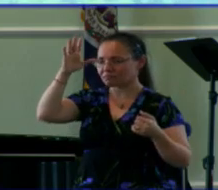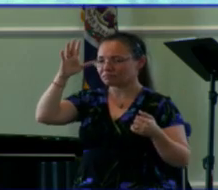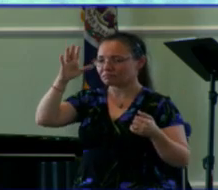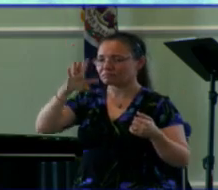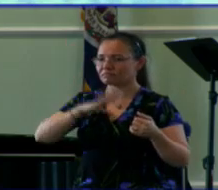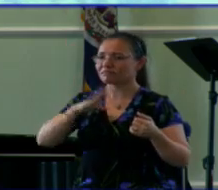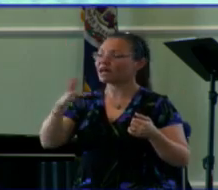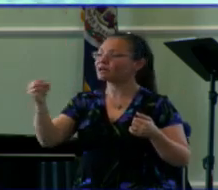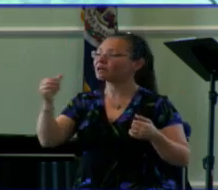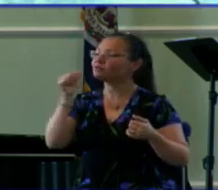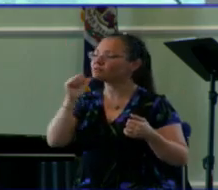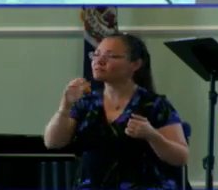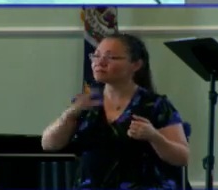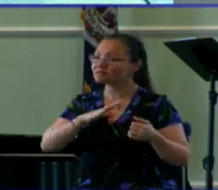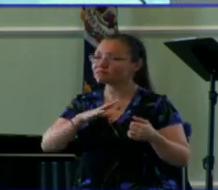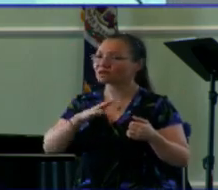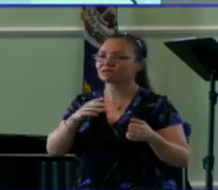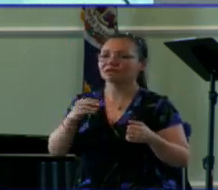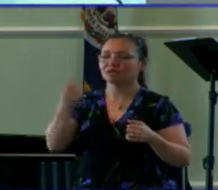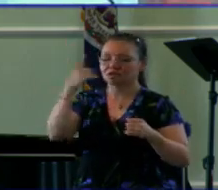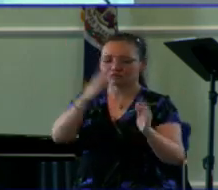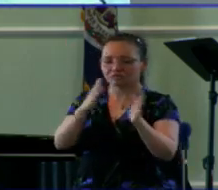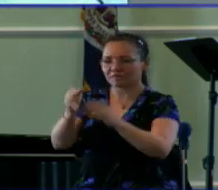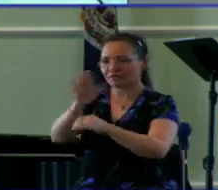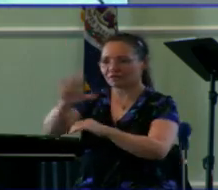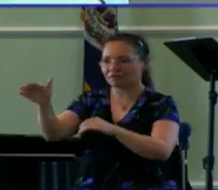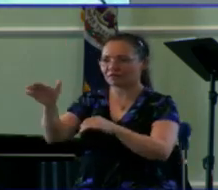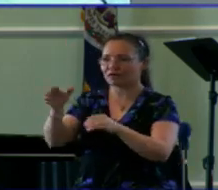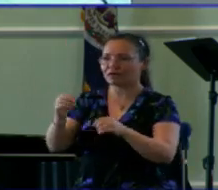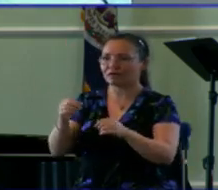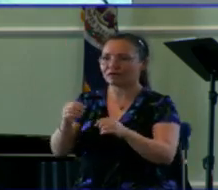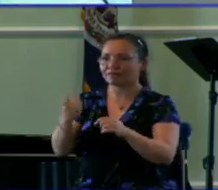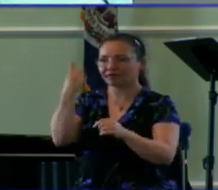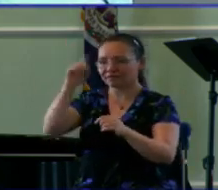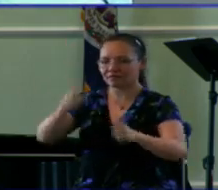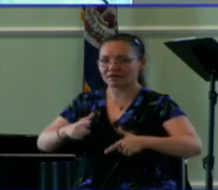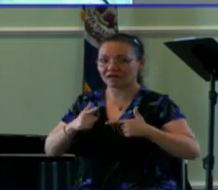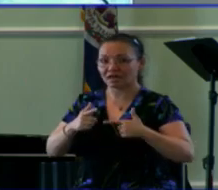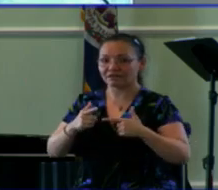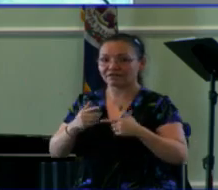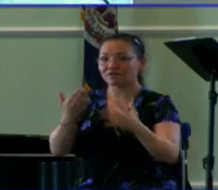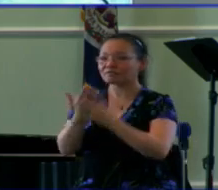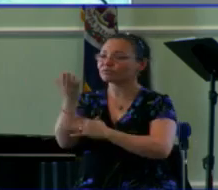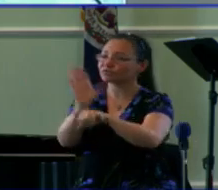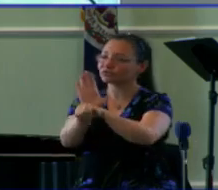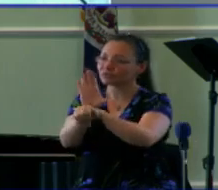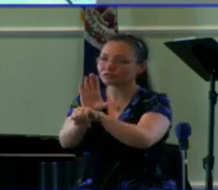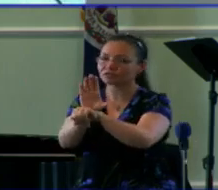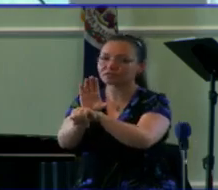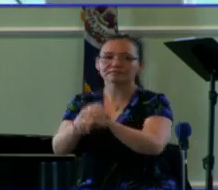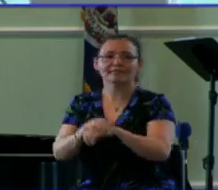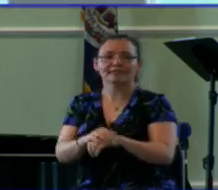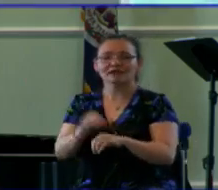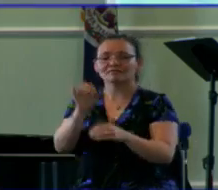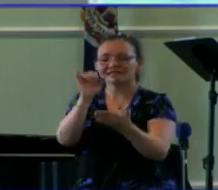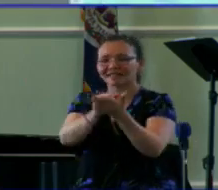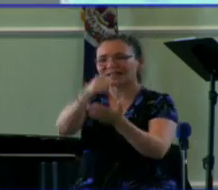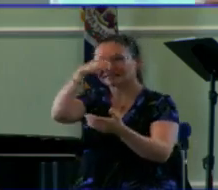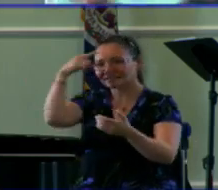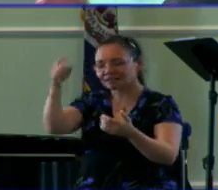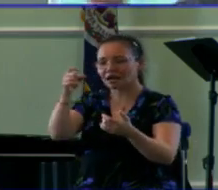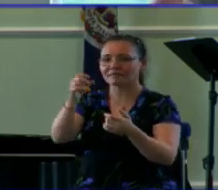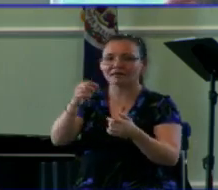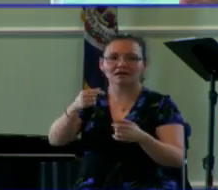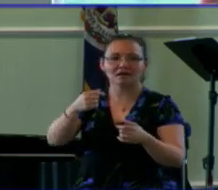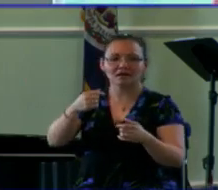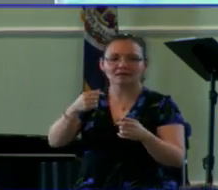so I didn't know that until years after. But that particular summer, I was confronted by